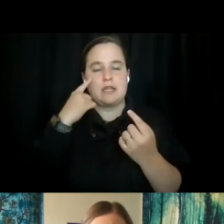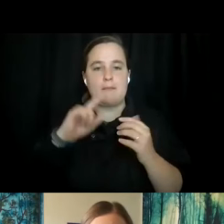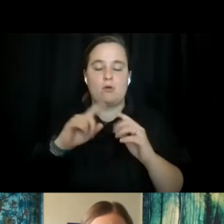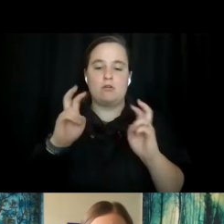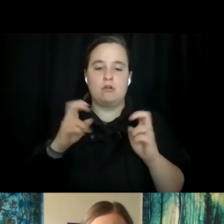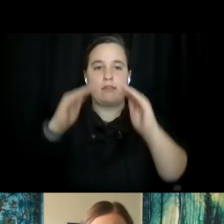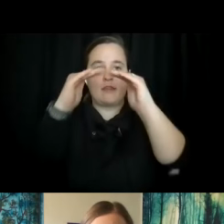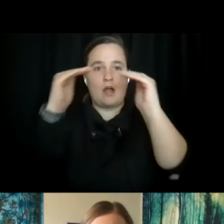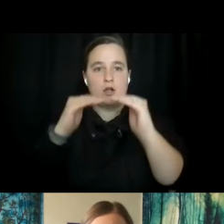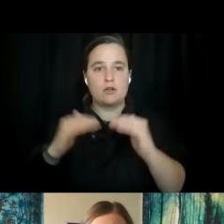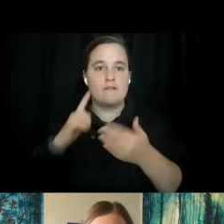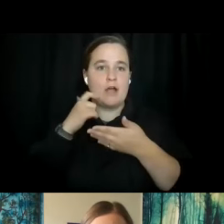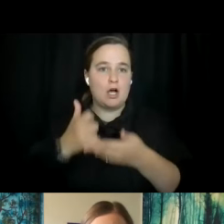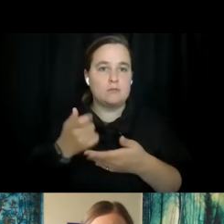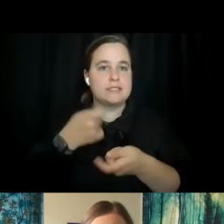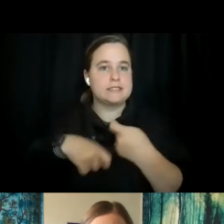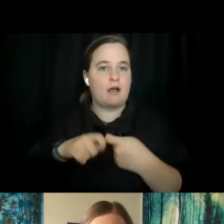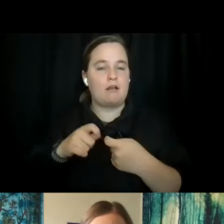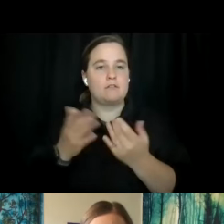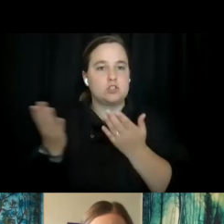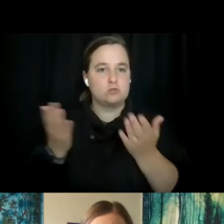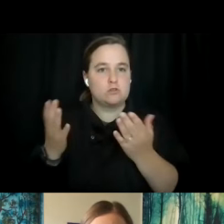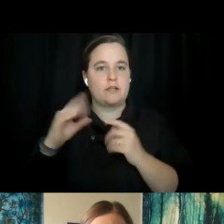of being of service and walking alongside.